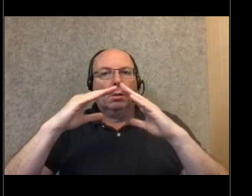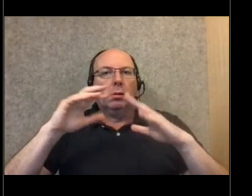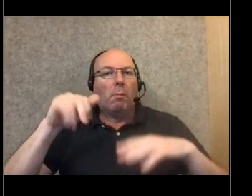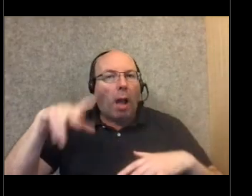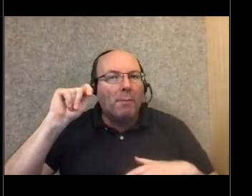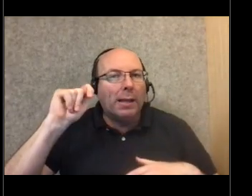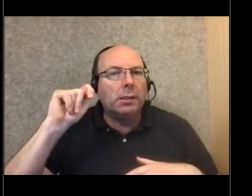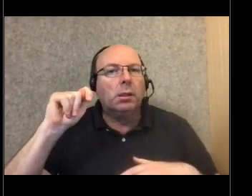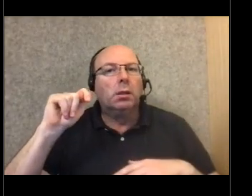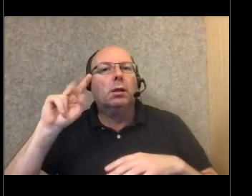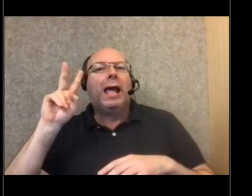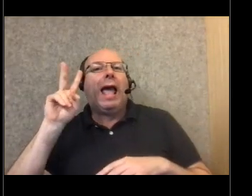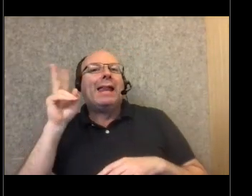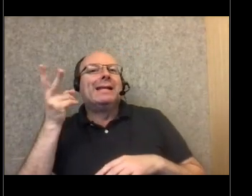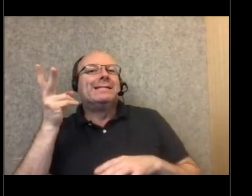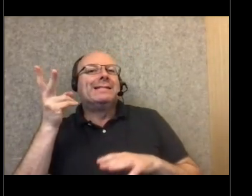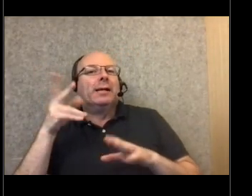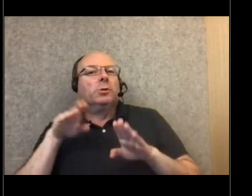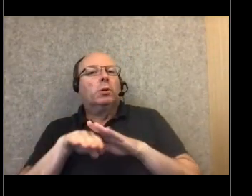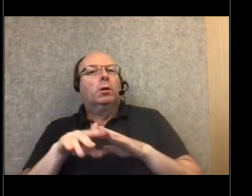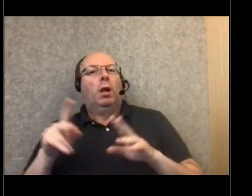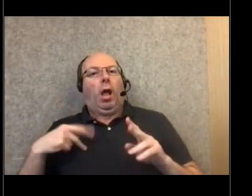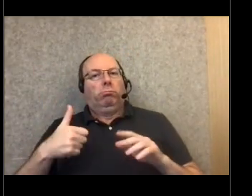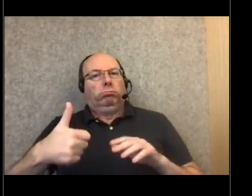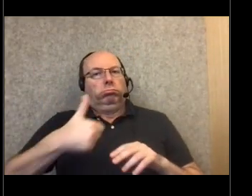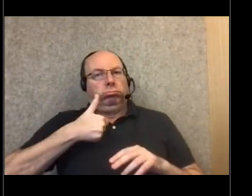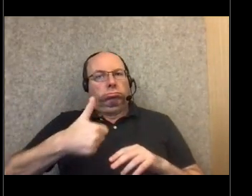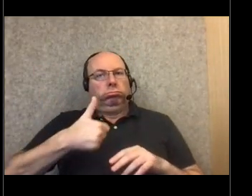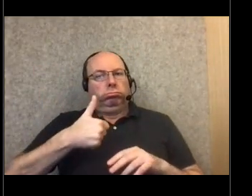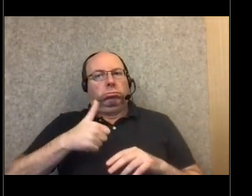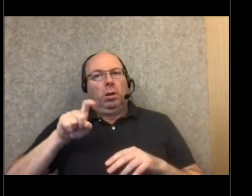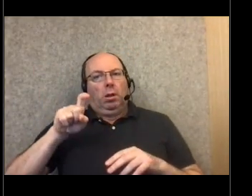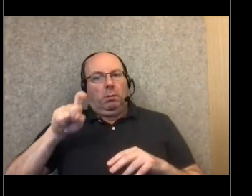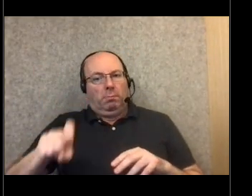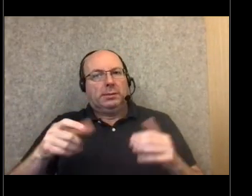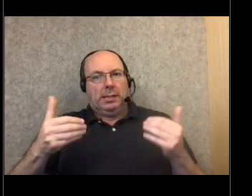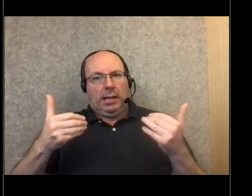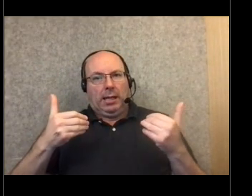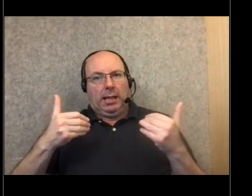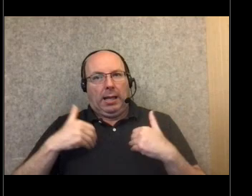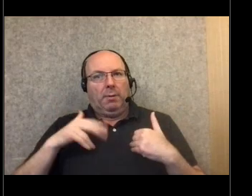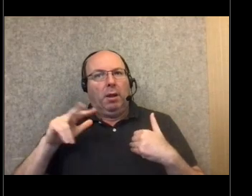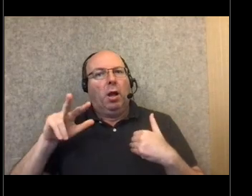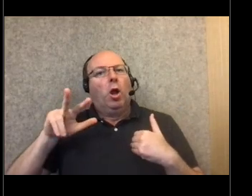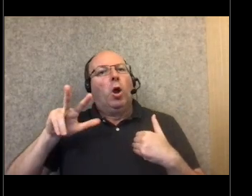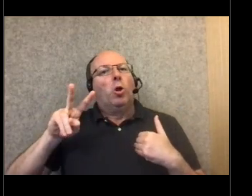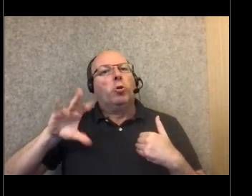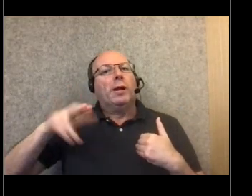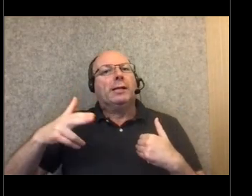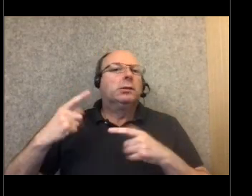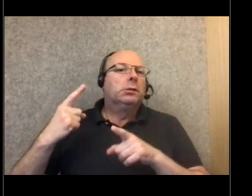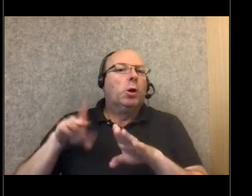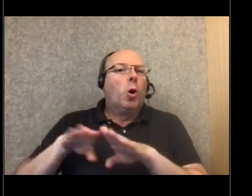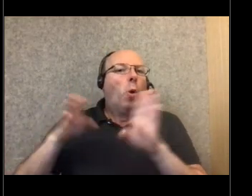door that require user passage must provide the 32-inch nominal